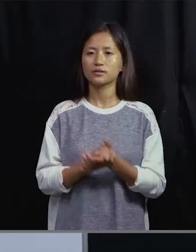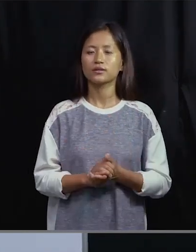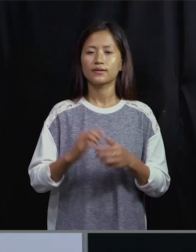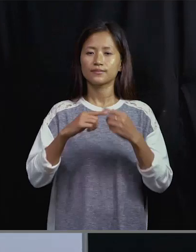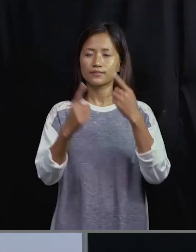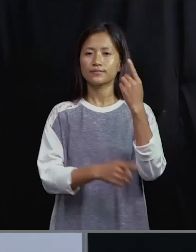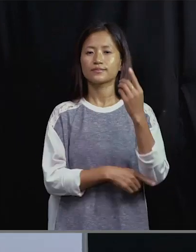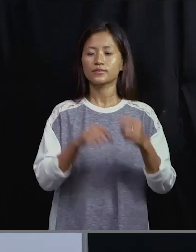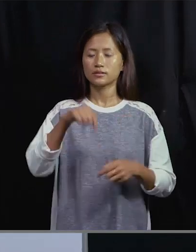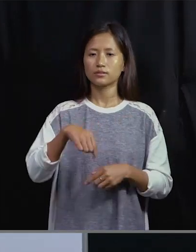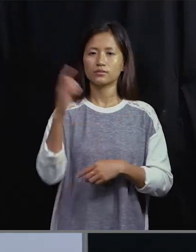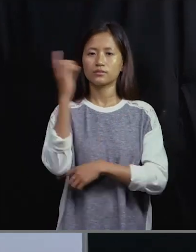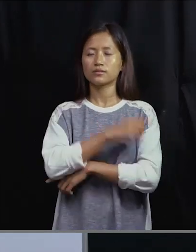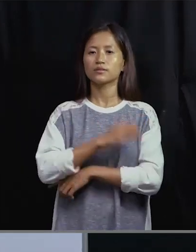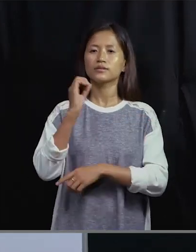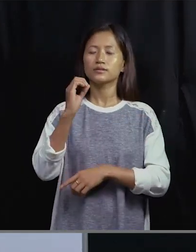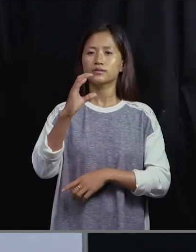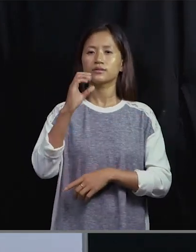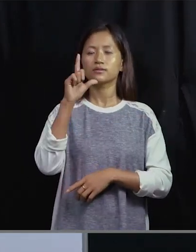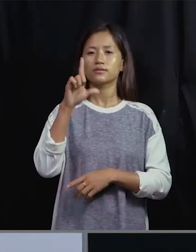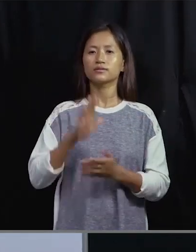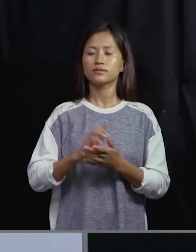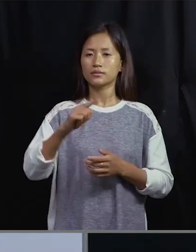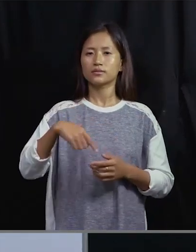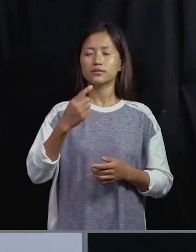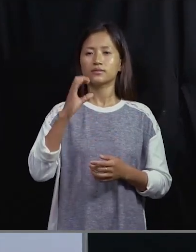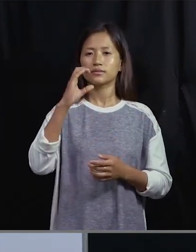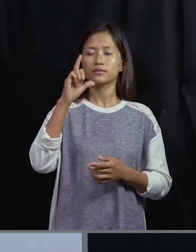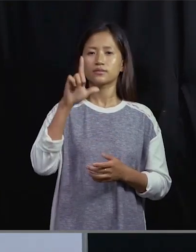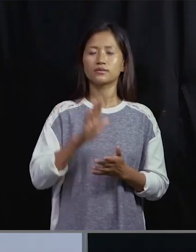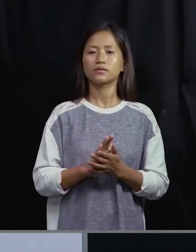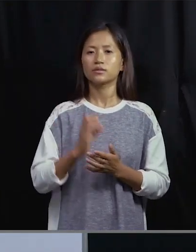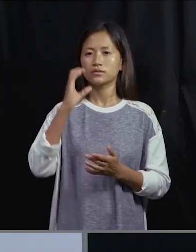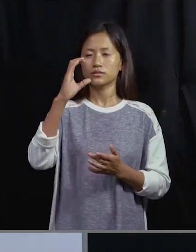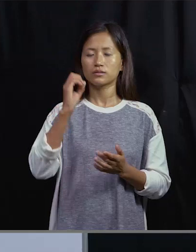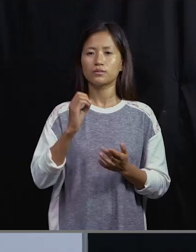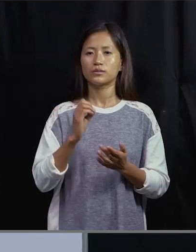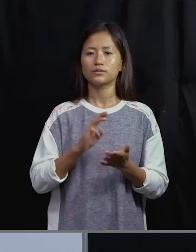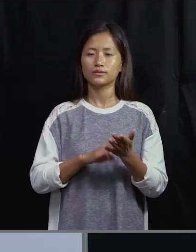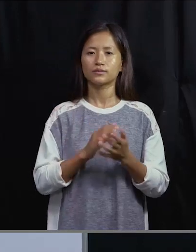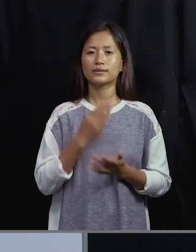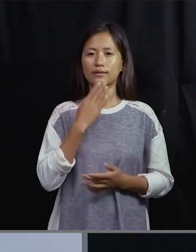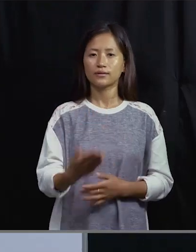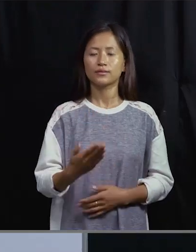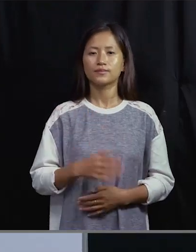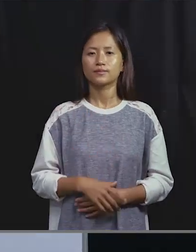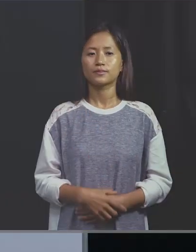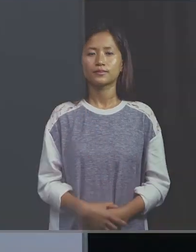come to the end of today's class. In our next class, we will take up the commerce section, okay. Thank you.